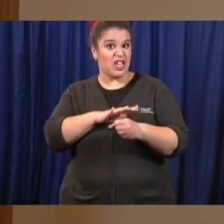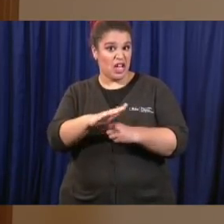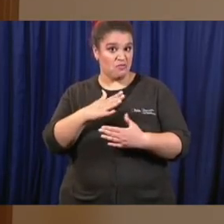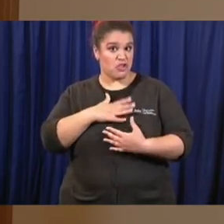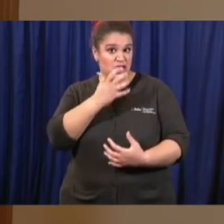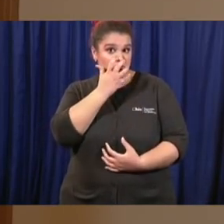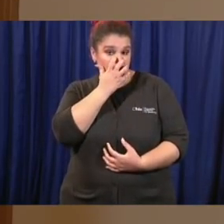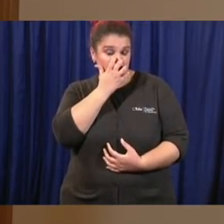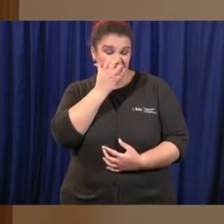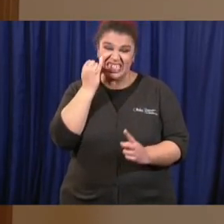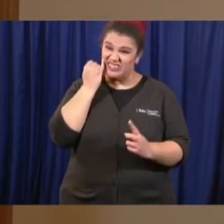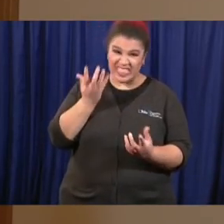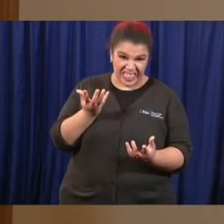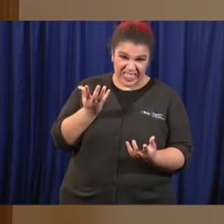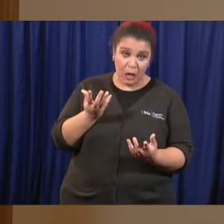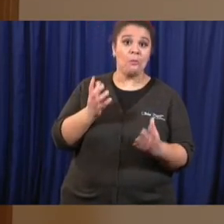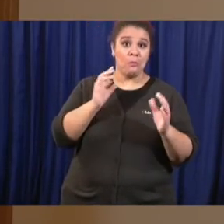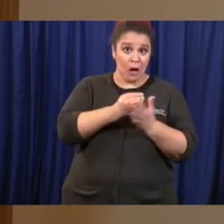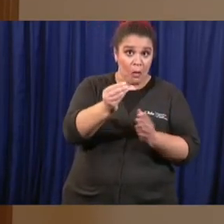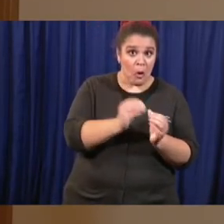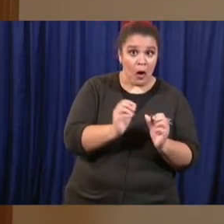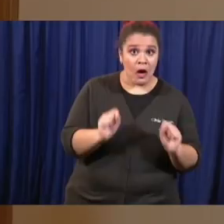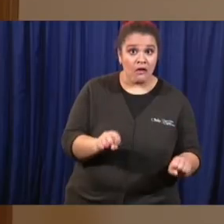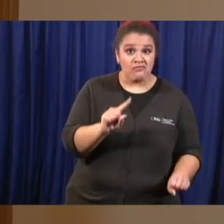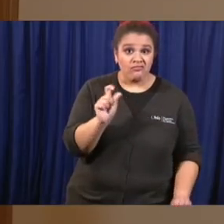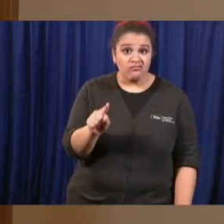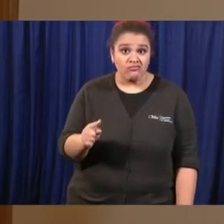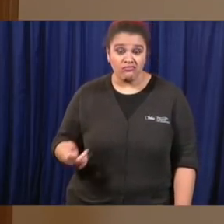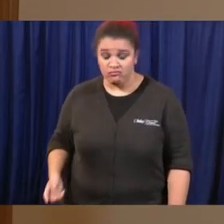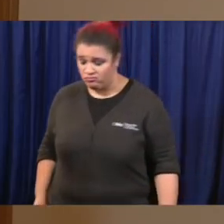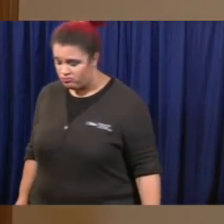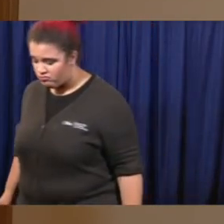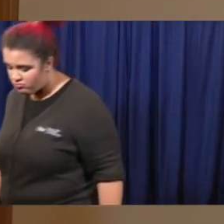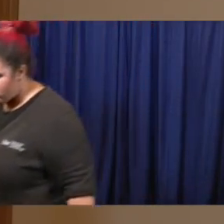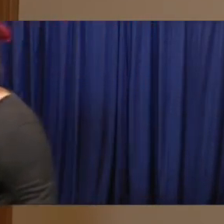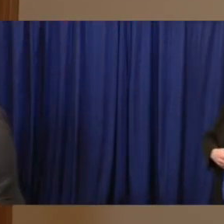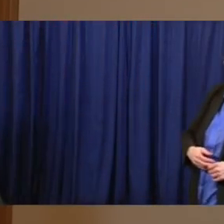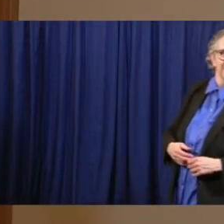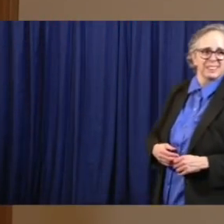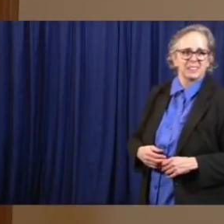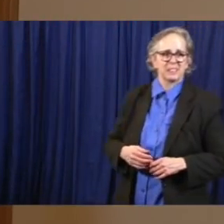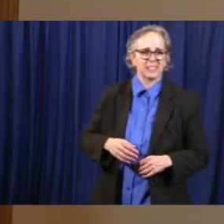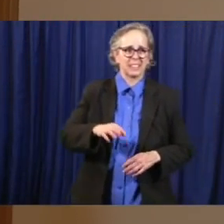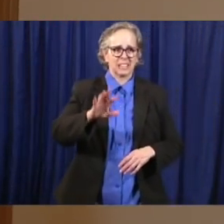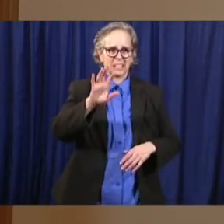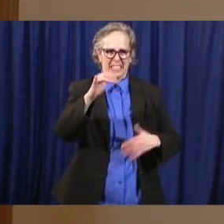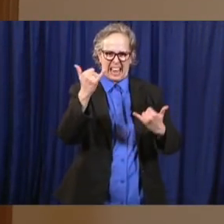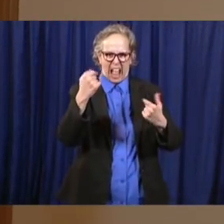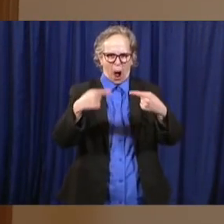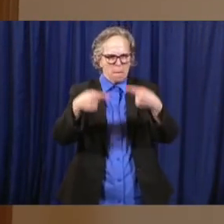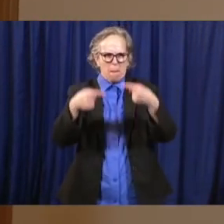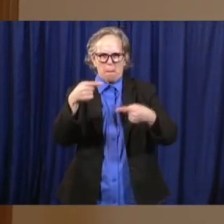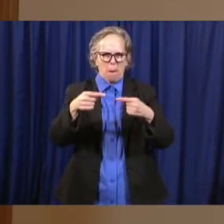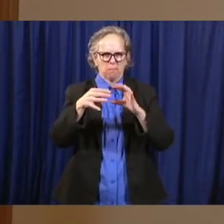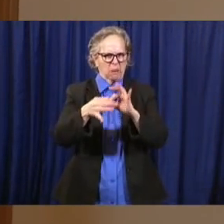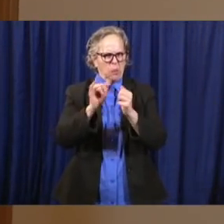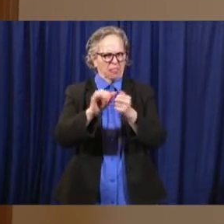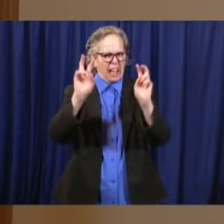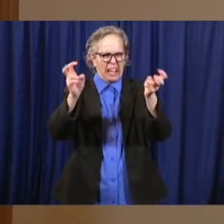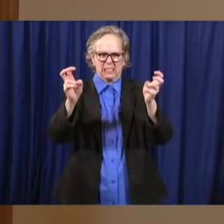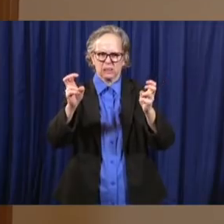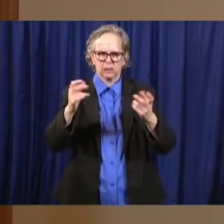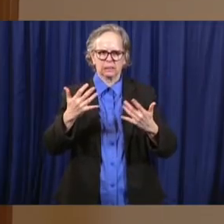So that is a hotly debated issue. Again, the science is evolving on this disease, and as you know,